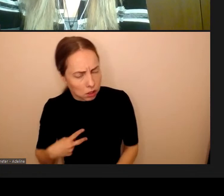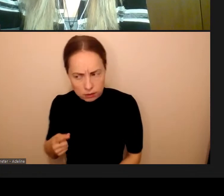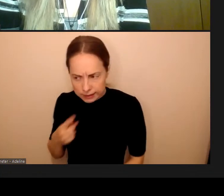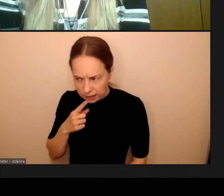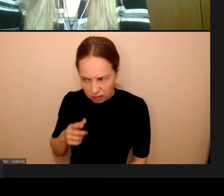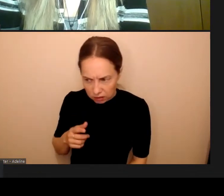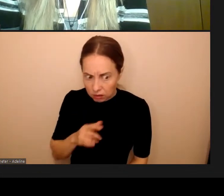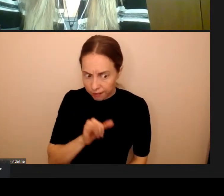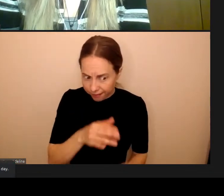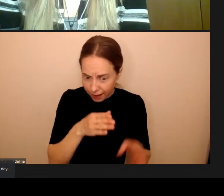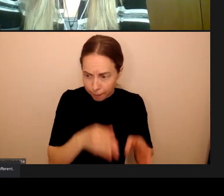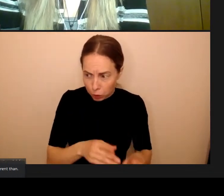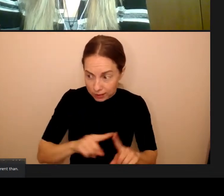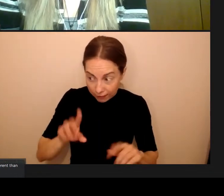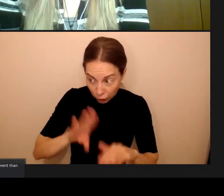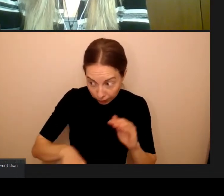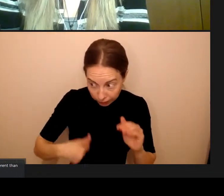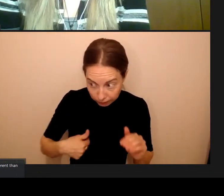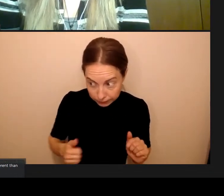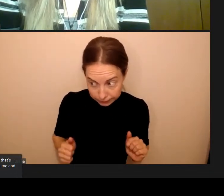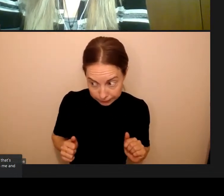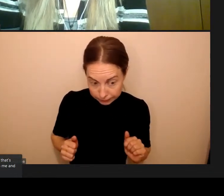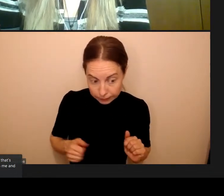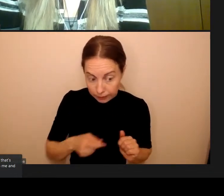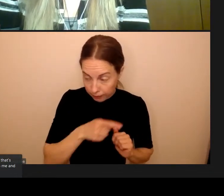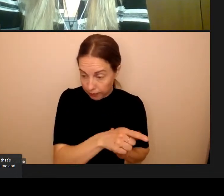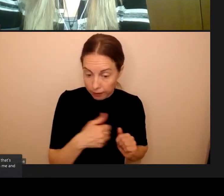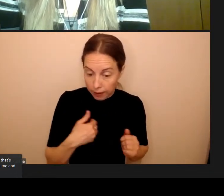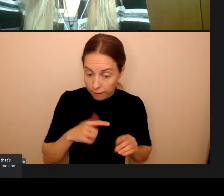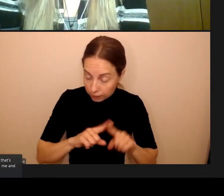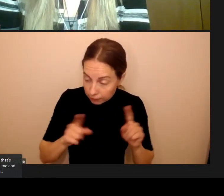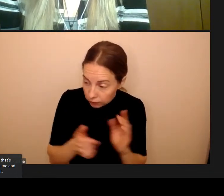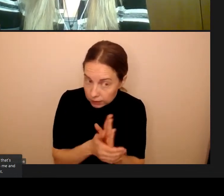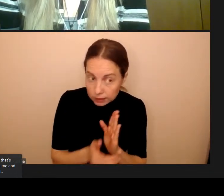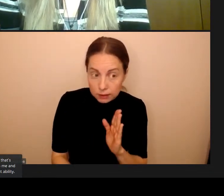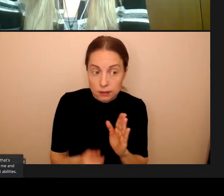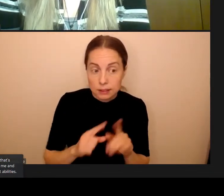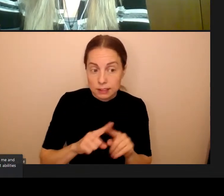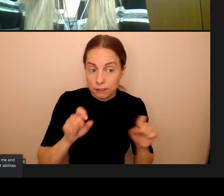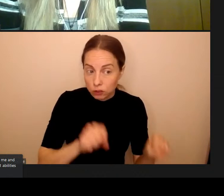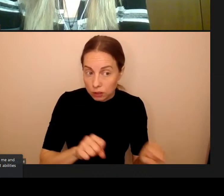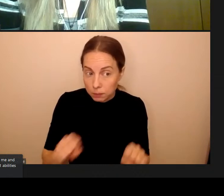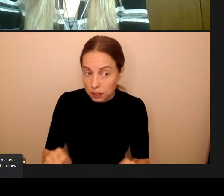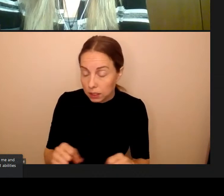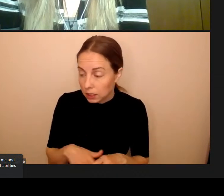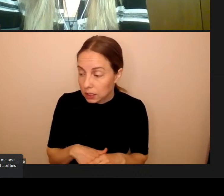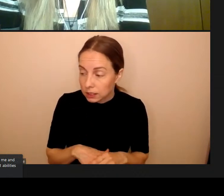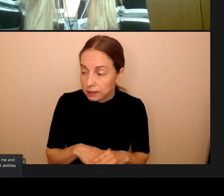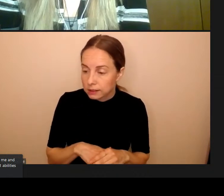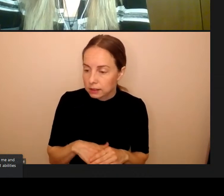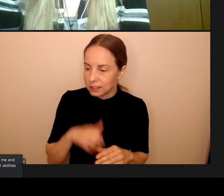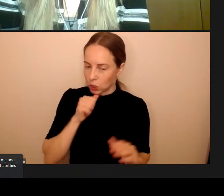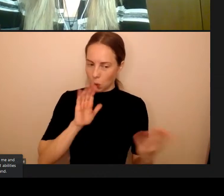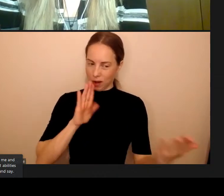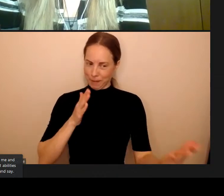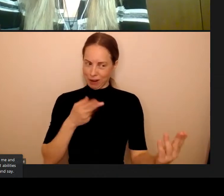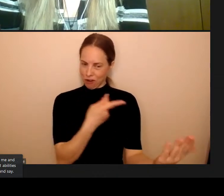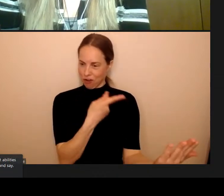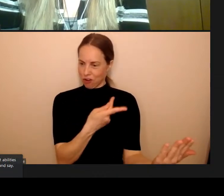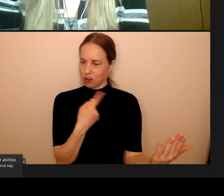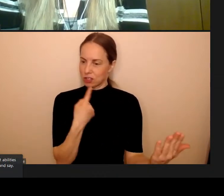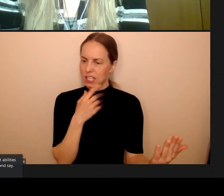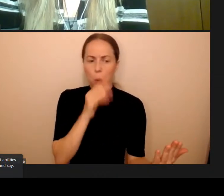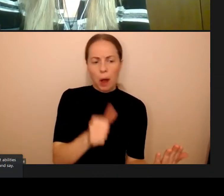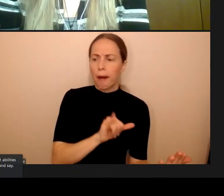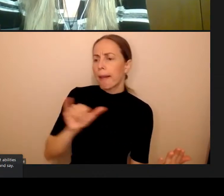because that person's different than me. And they have different skills and different abilities, and don't hold them up against me and say, why aren't you